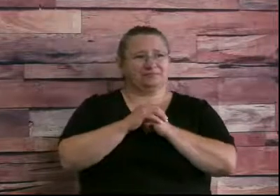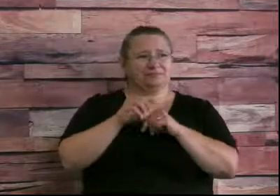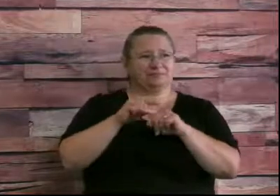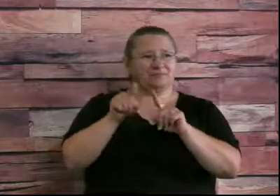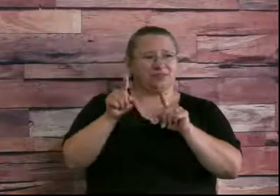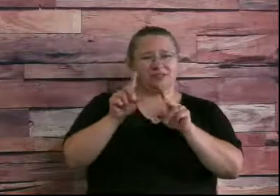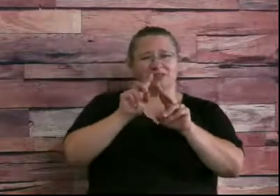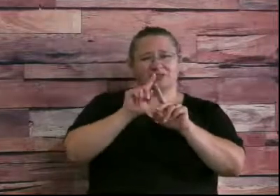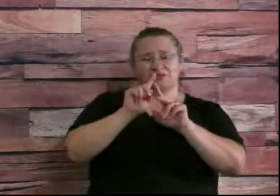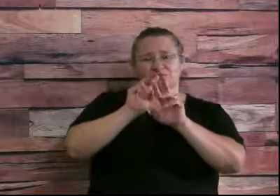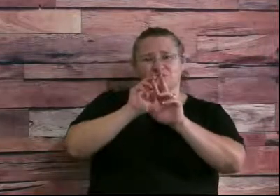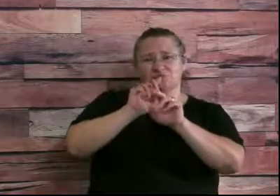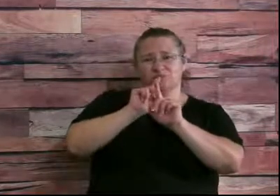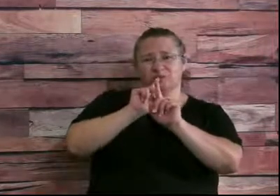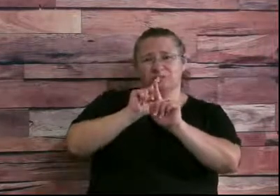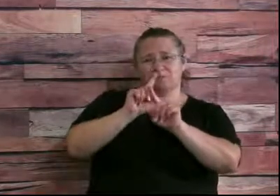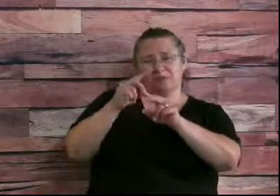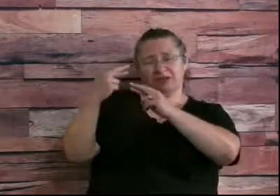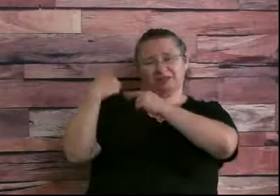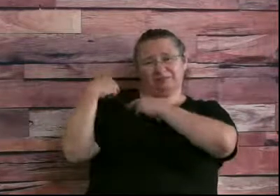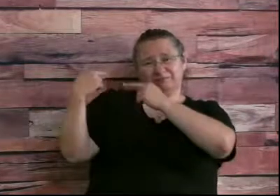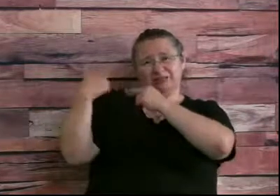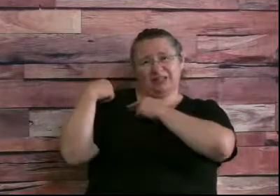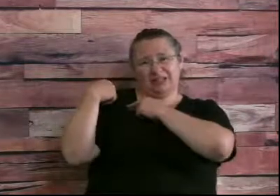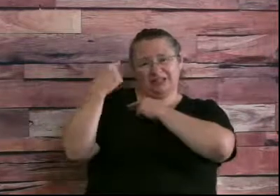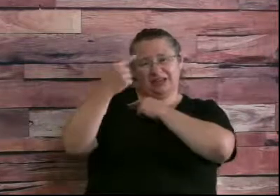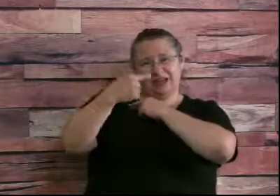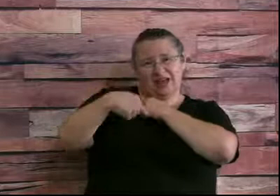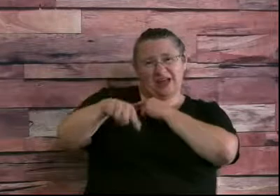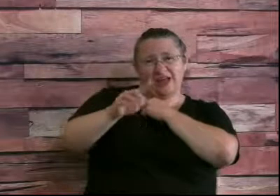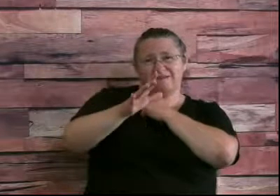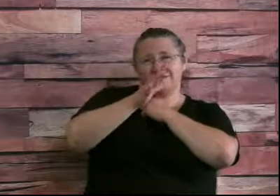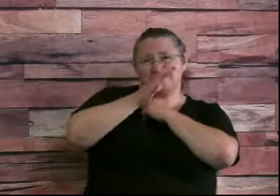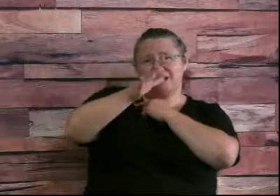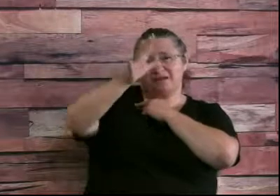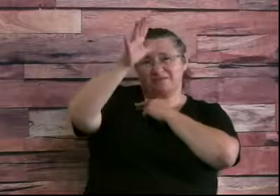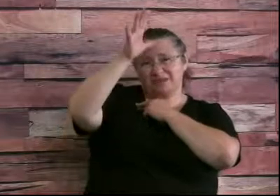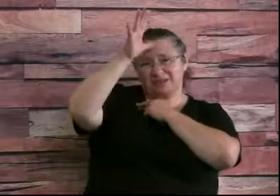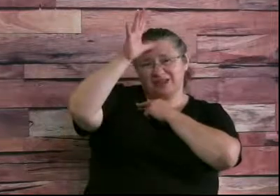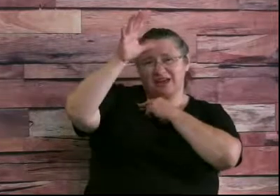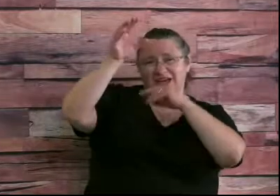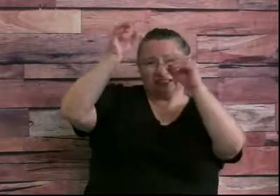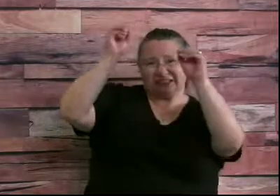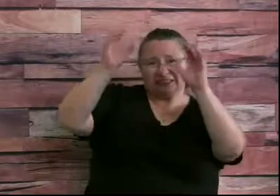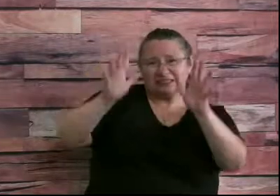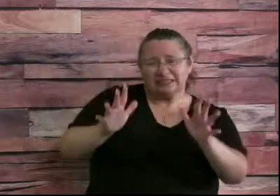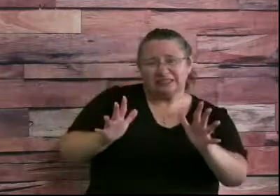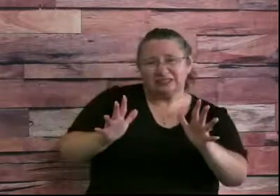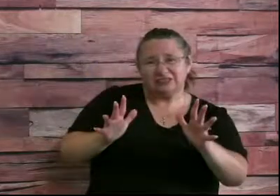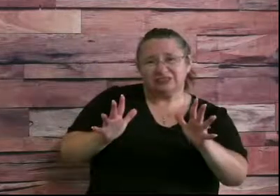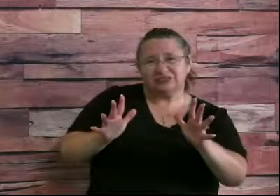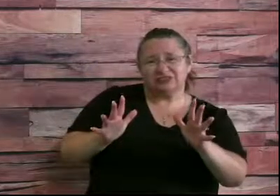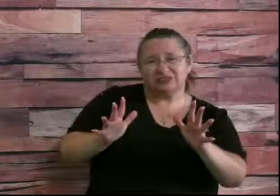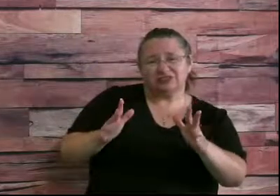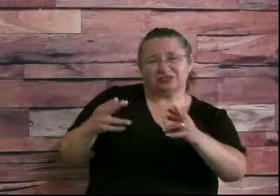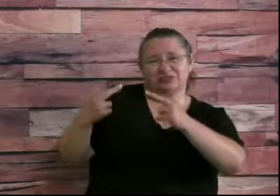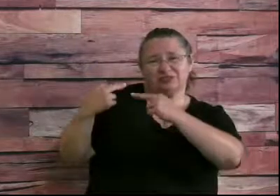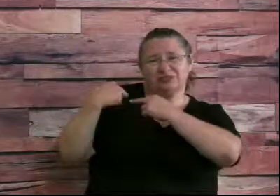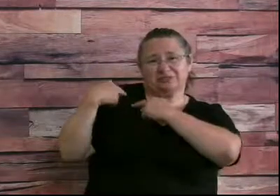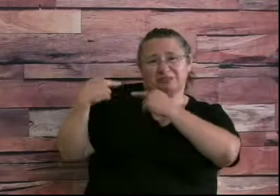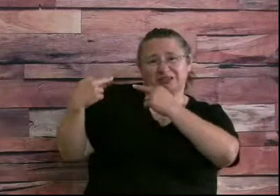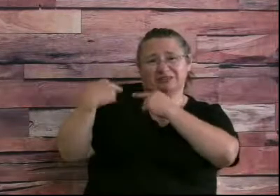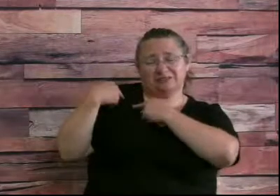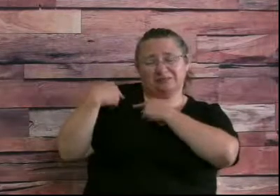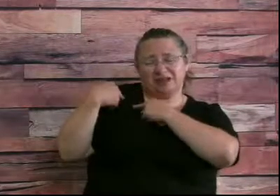But the responsibility of every parent, teacher, and follower of Christ, whether you're a parent or not, the